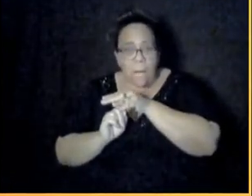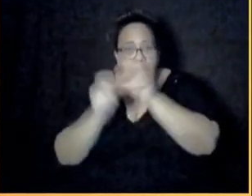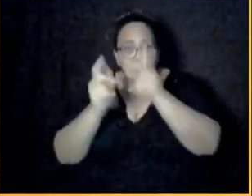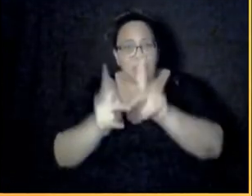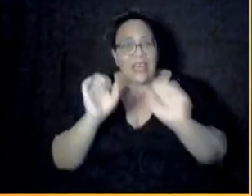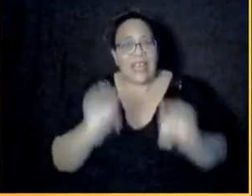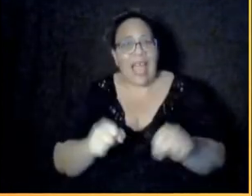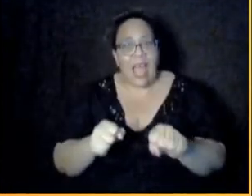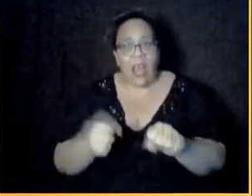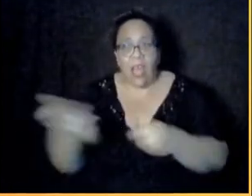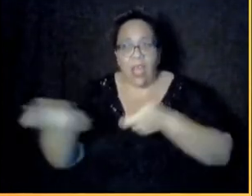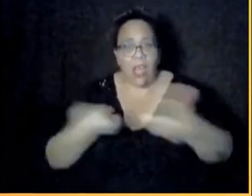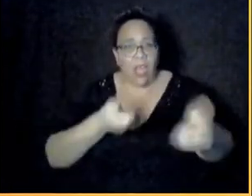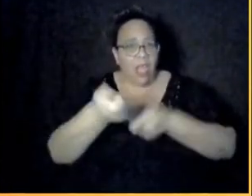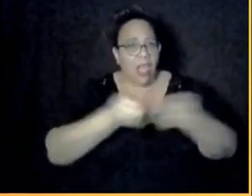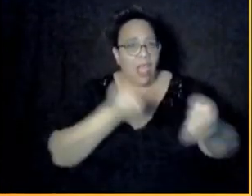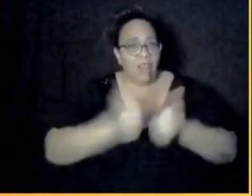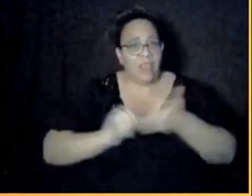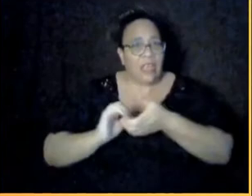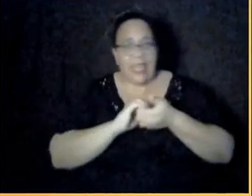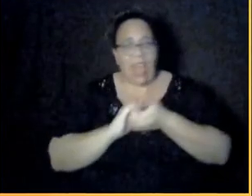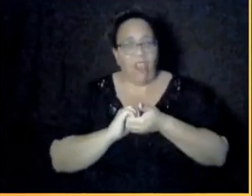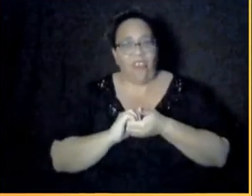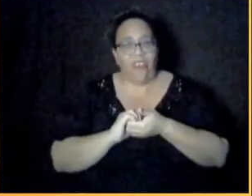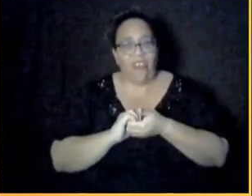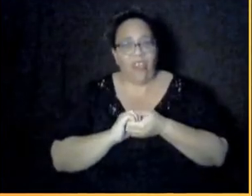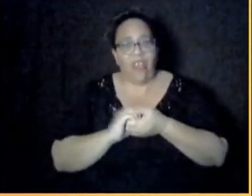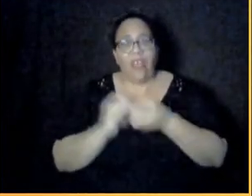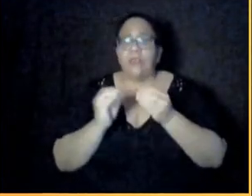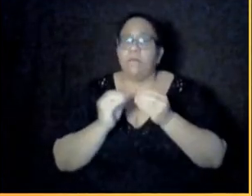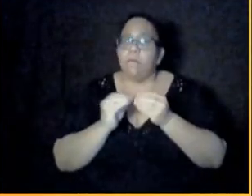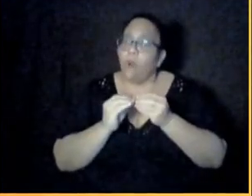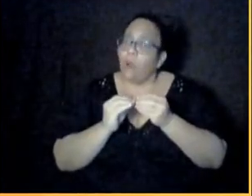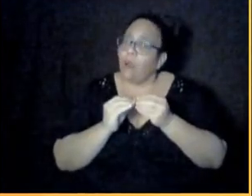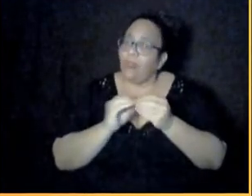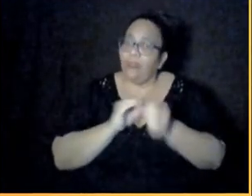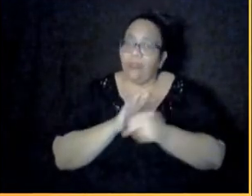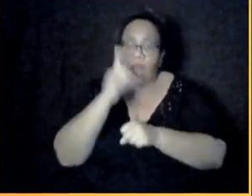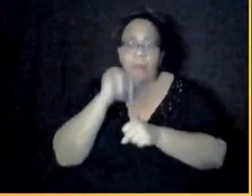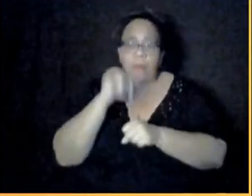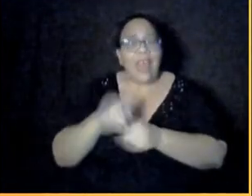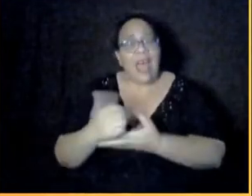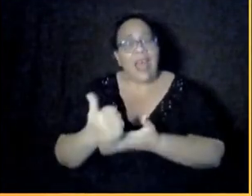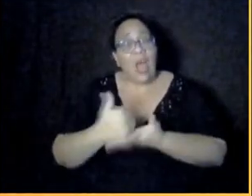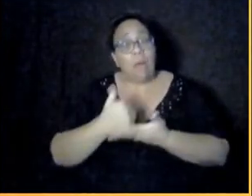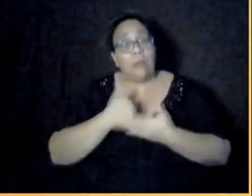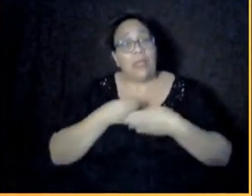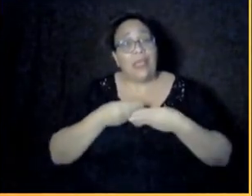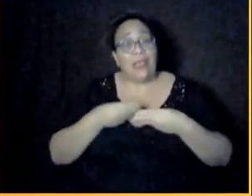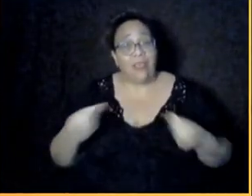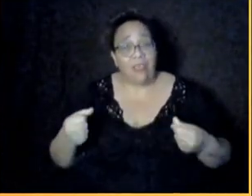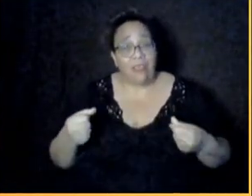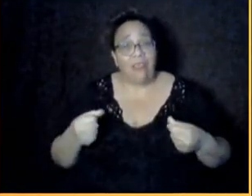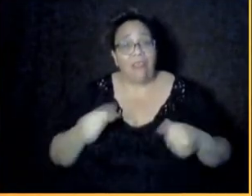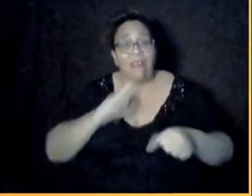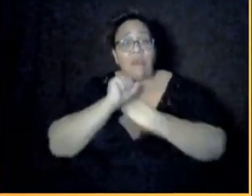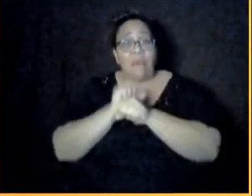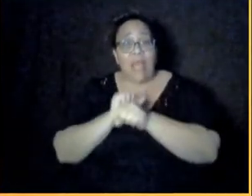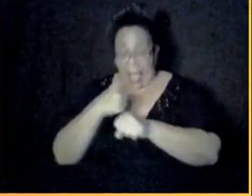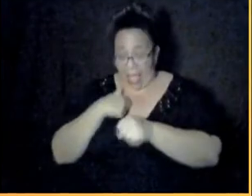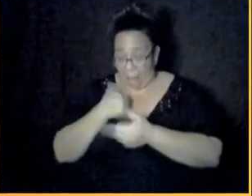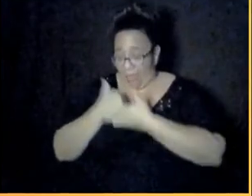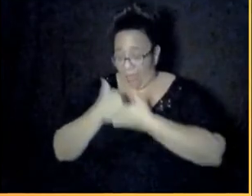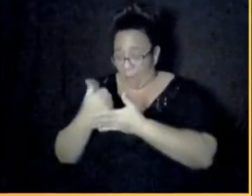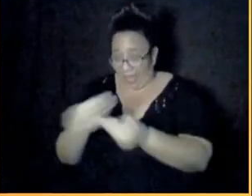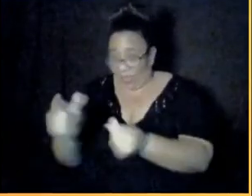me, that's more than enough. To me, that's healing. To me, that's helping me. Not only am I helping heal, but